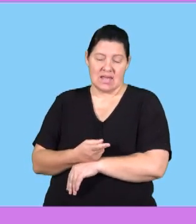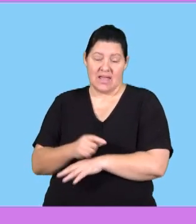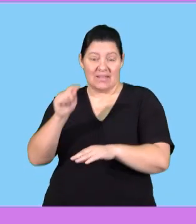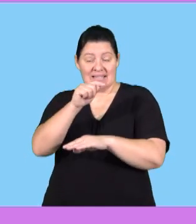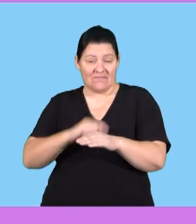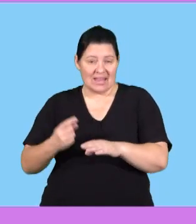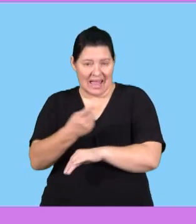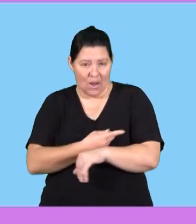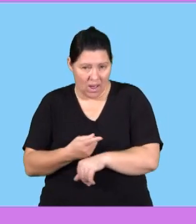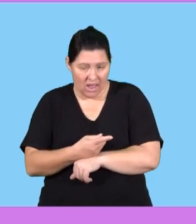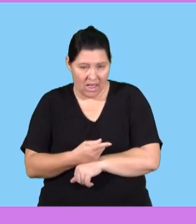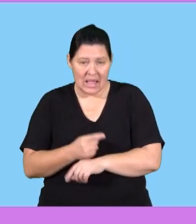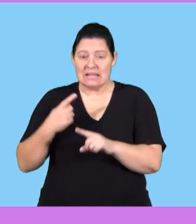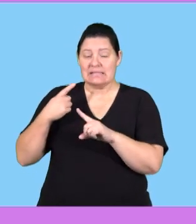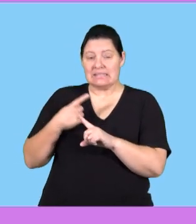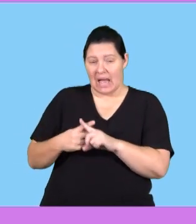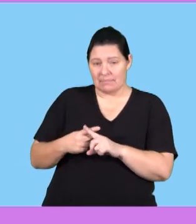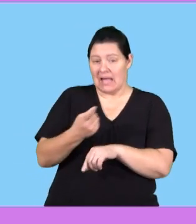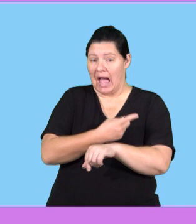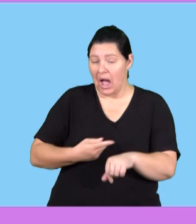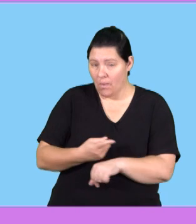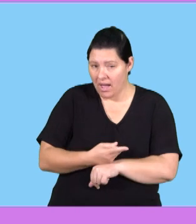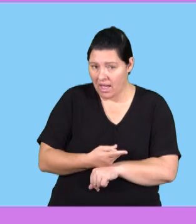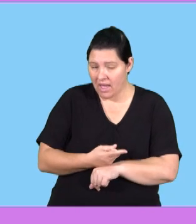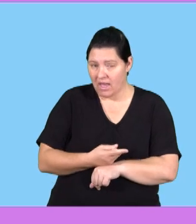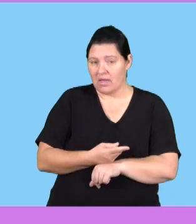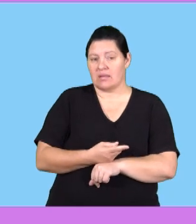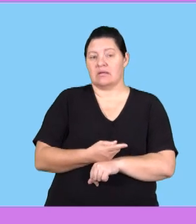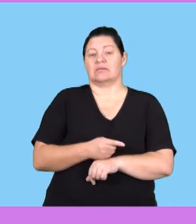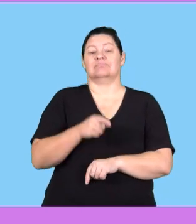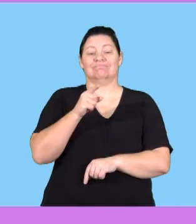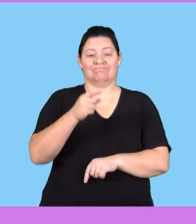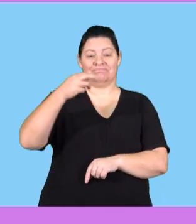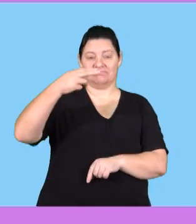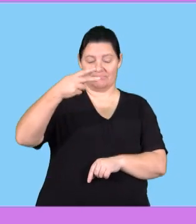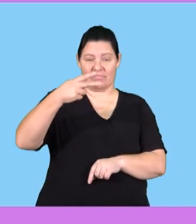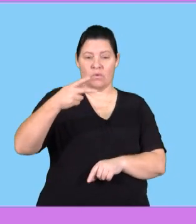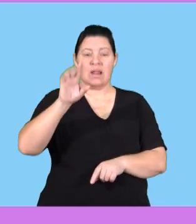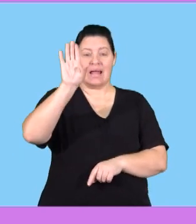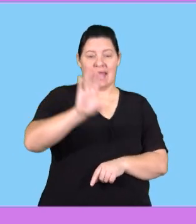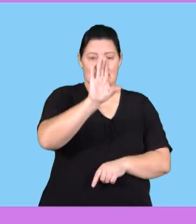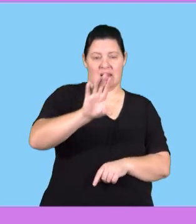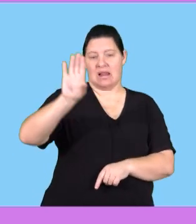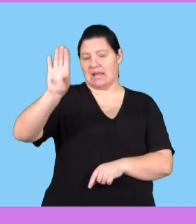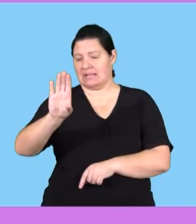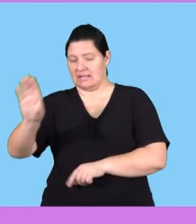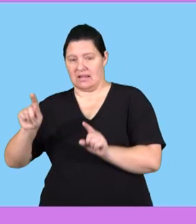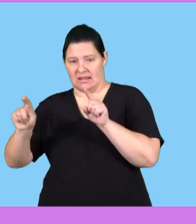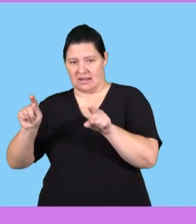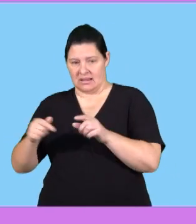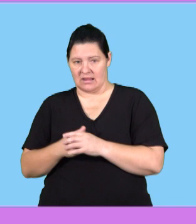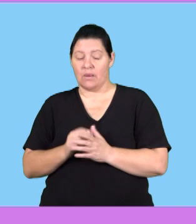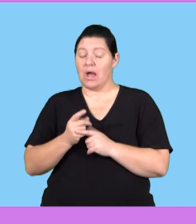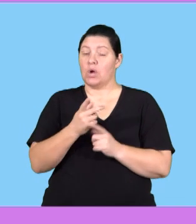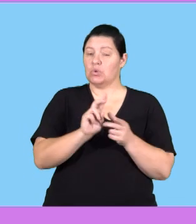So if it is divided by hour and then it's multiplied by the hour, then these two will cancel. Then